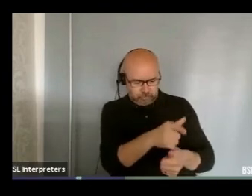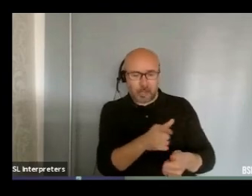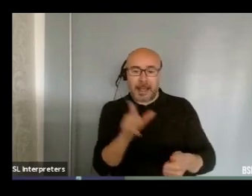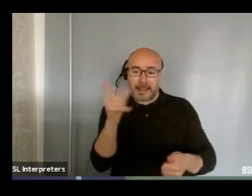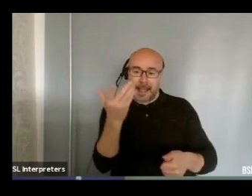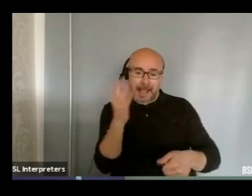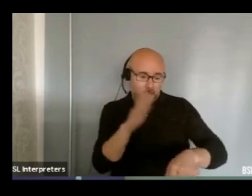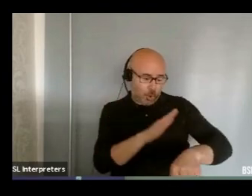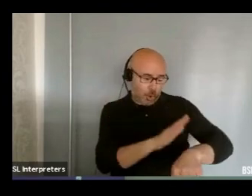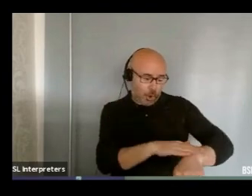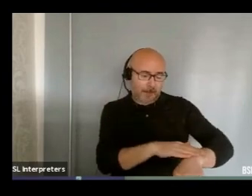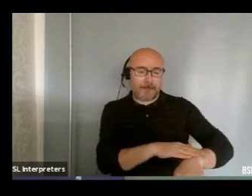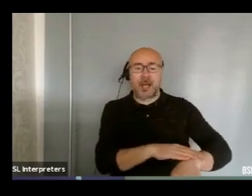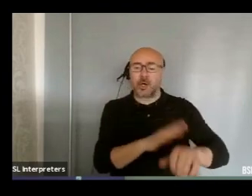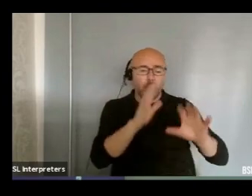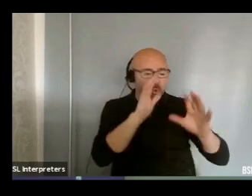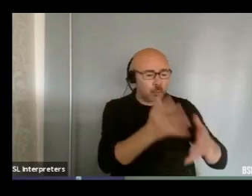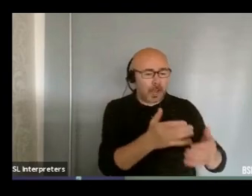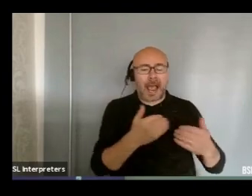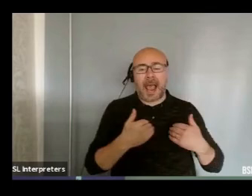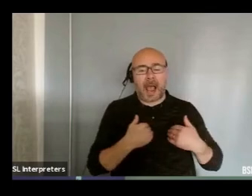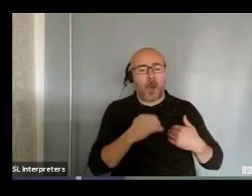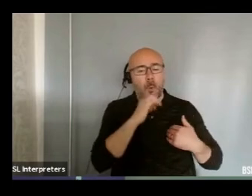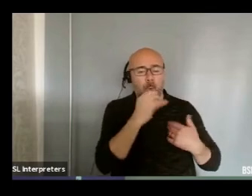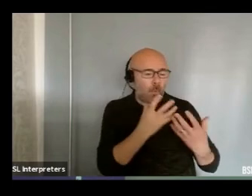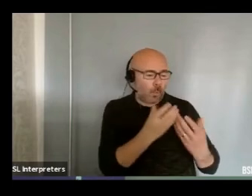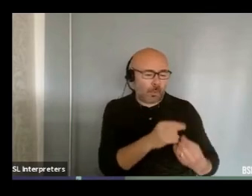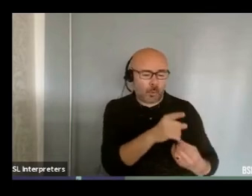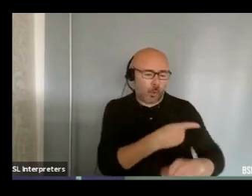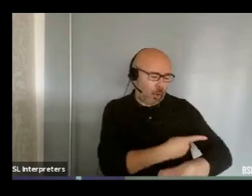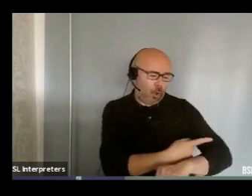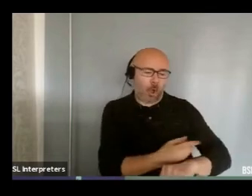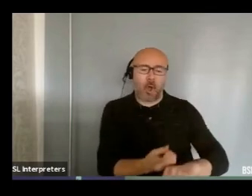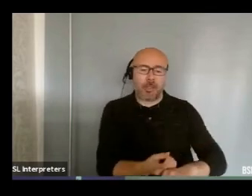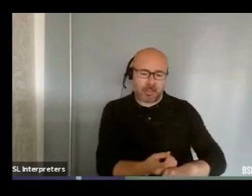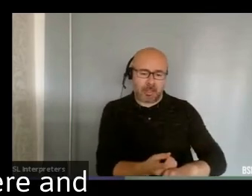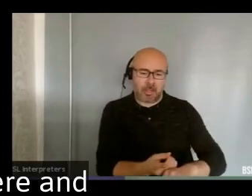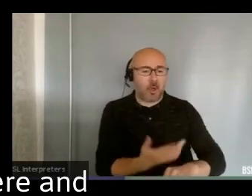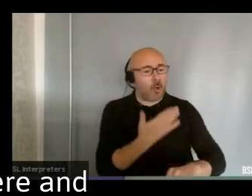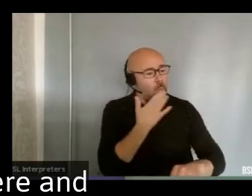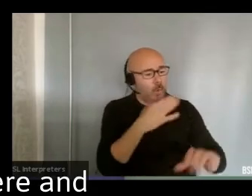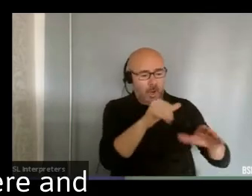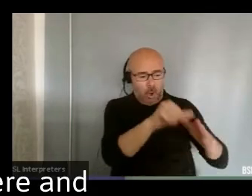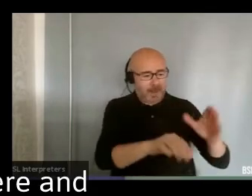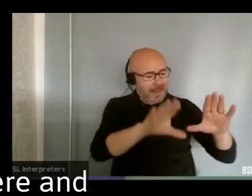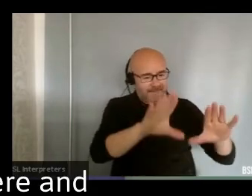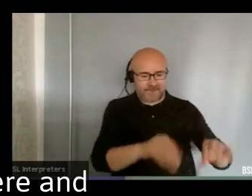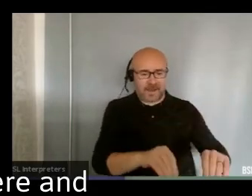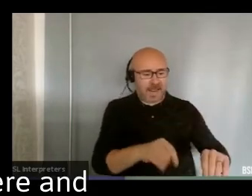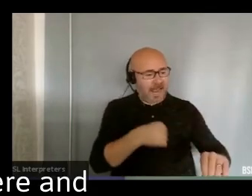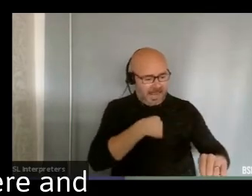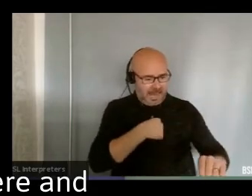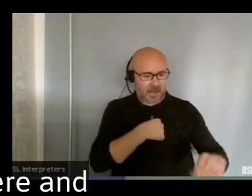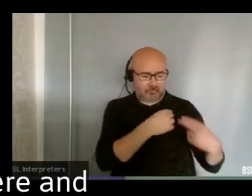they say, don't you worry. I'm with you every minute. You will not experience any pain. And after we're done, I'm going to bring you right back here and get you